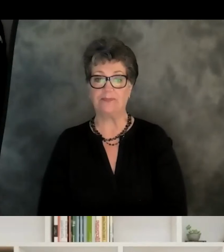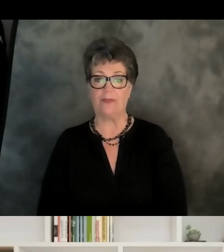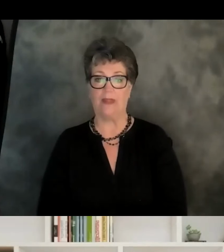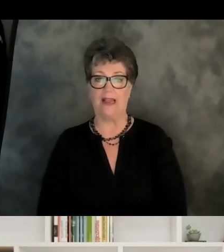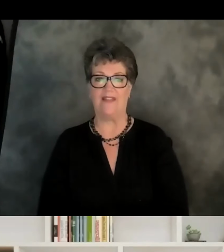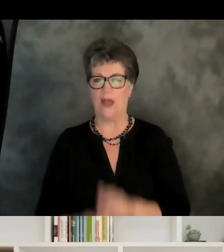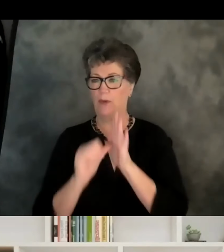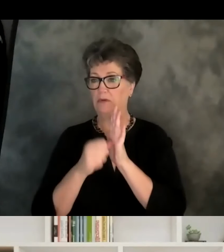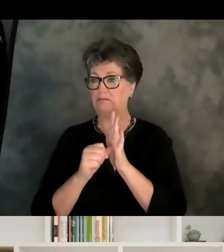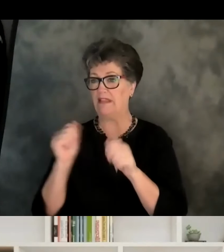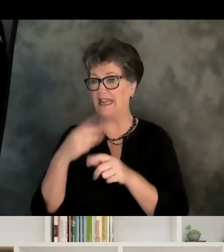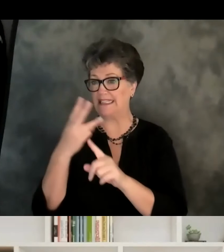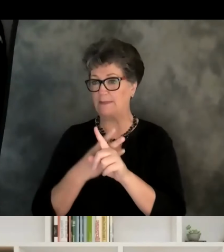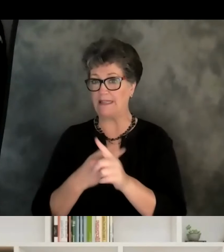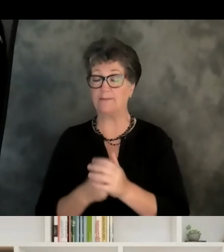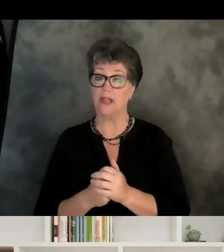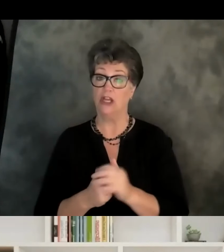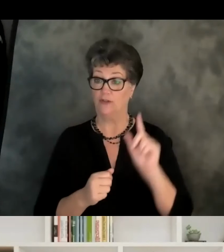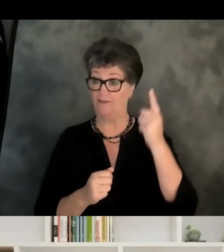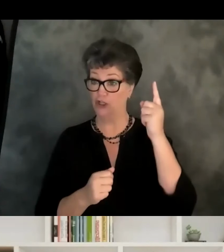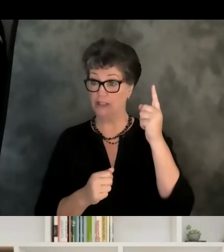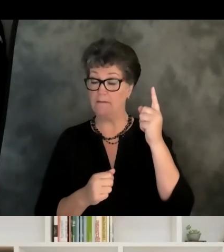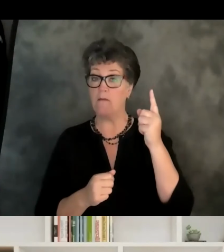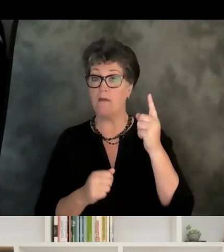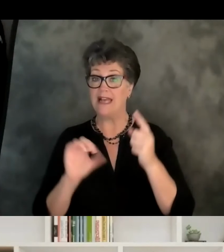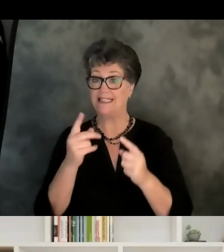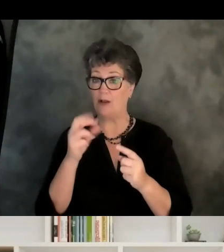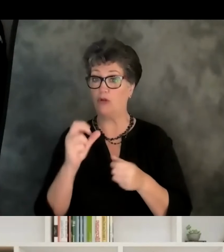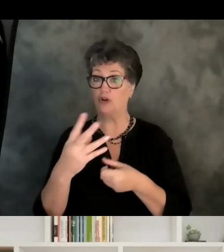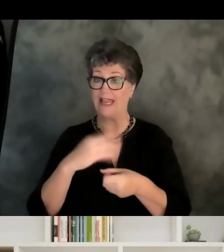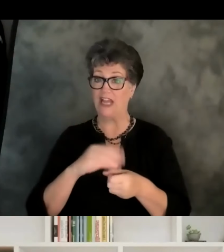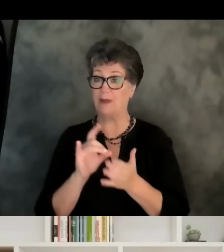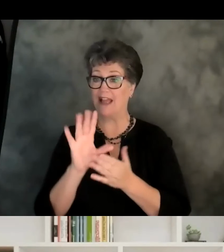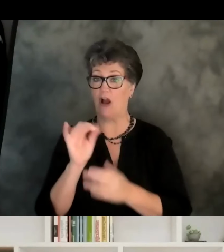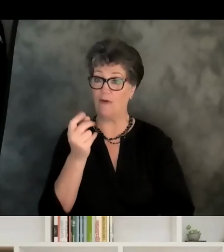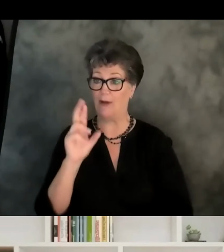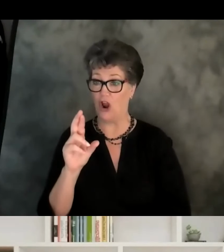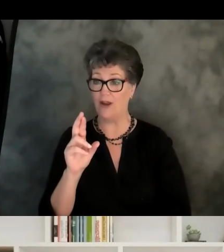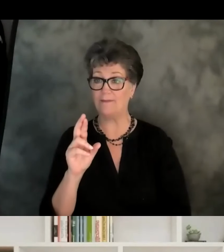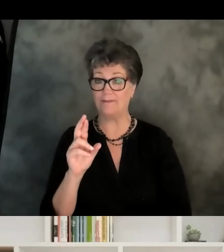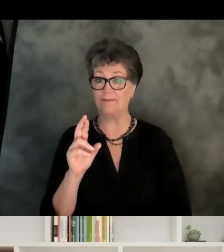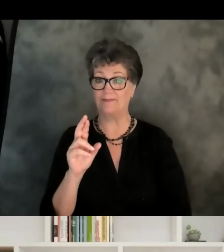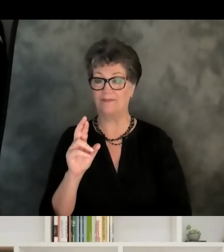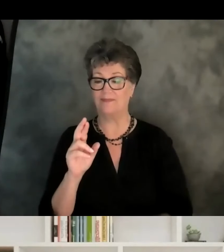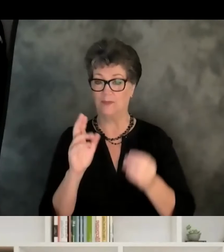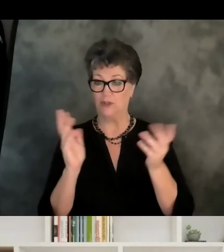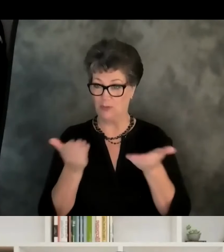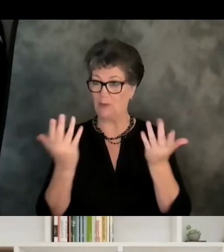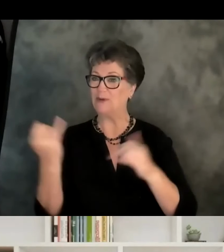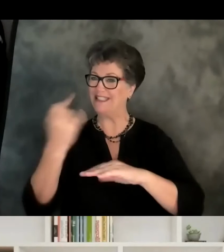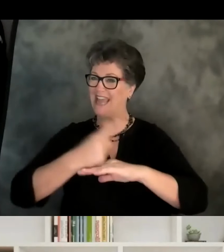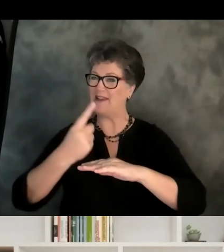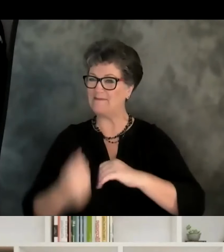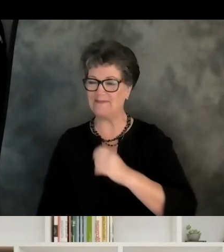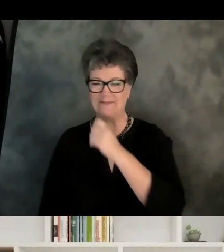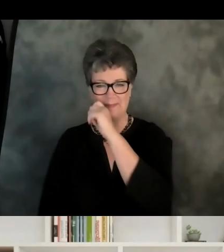the next 6 months. So first is our stakeholder engagement kickoff webinar, which is what we're doing today.